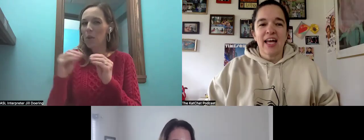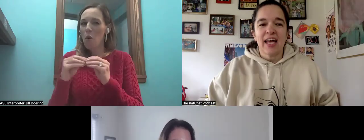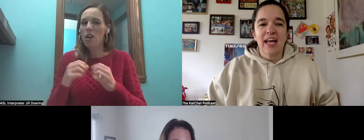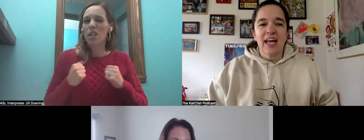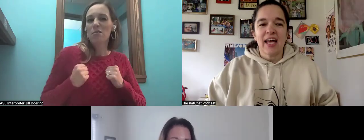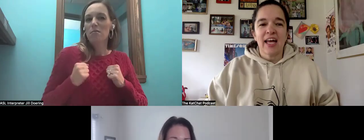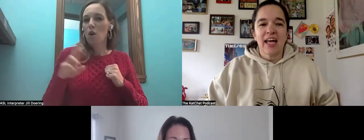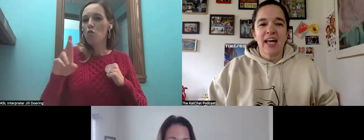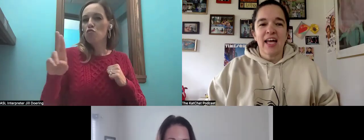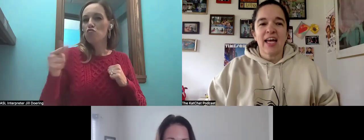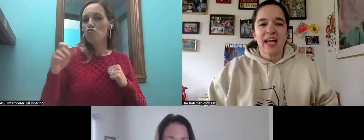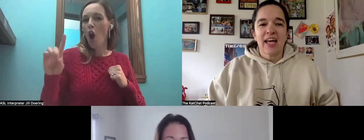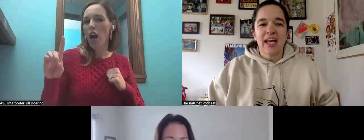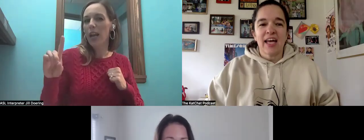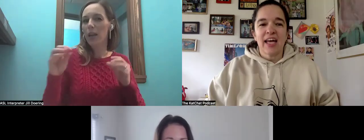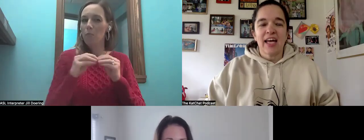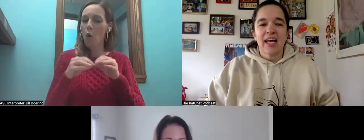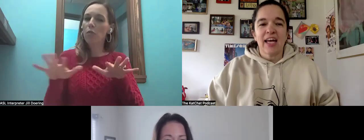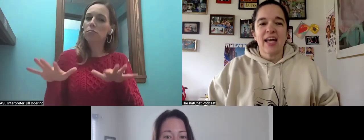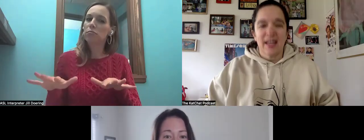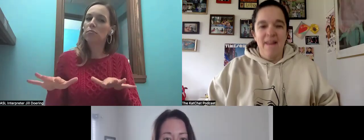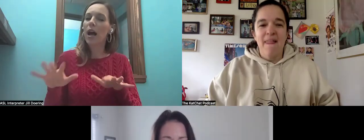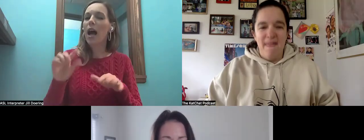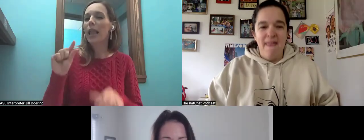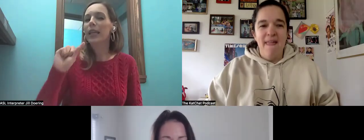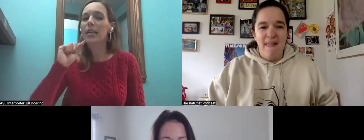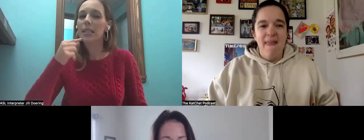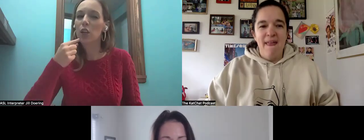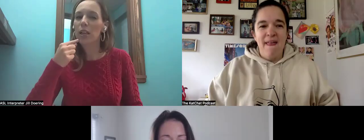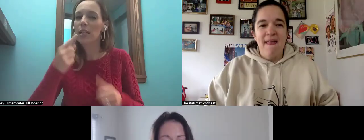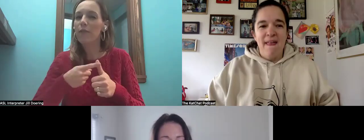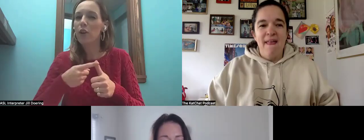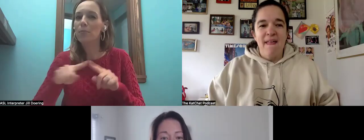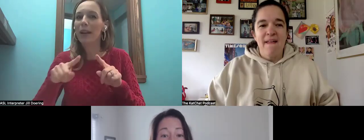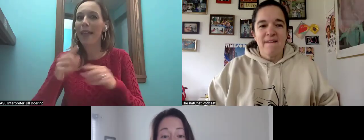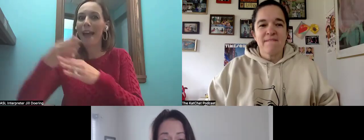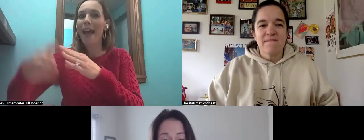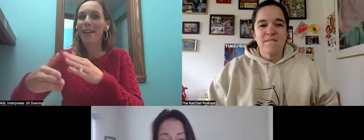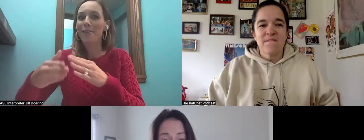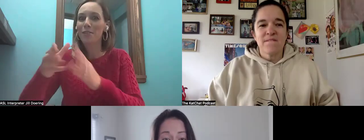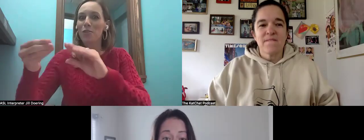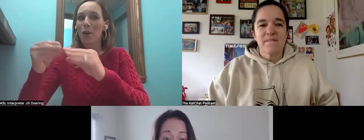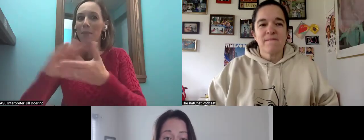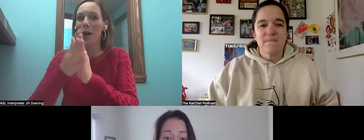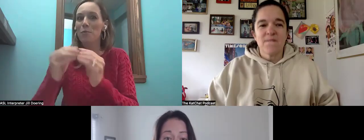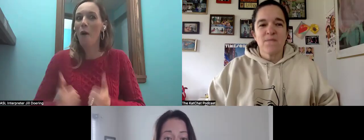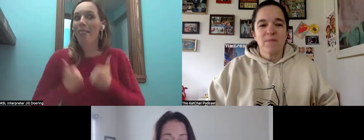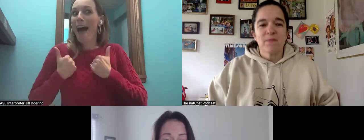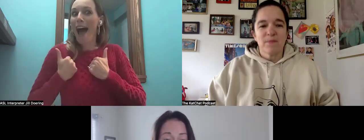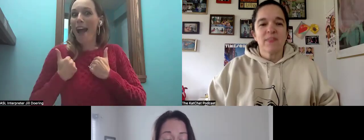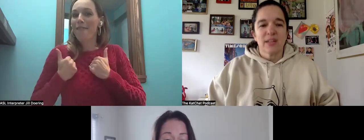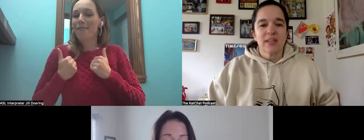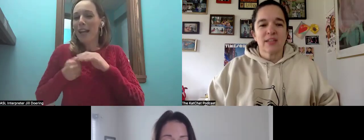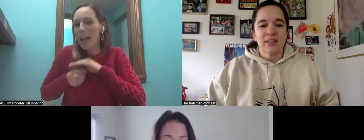reserved. Like, a little serious at first, but can come alive by the end of the story as he comes out of his shell. Because as you read